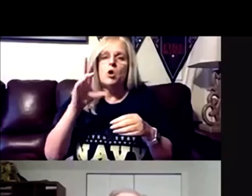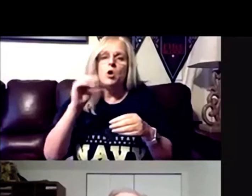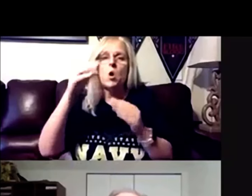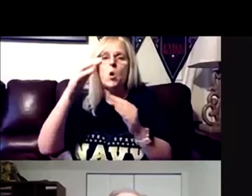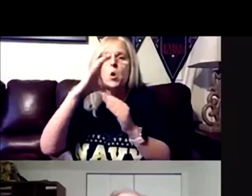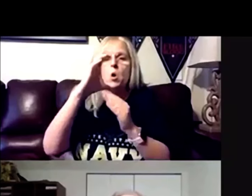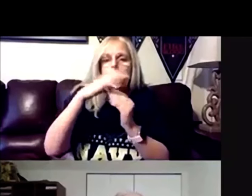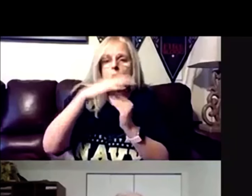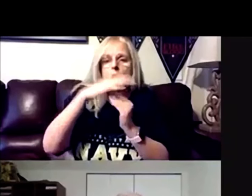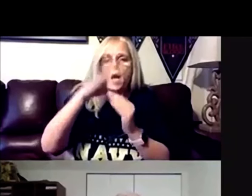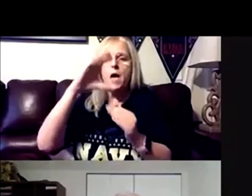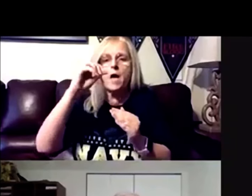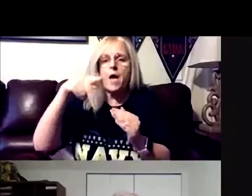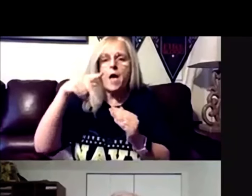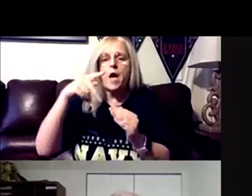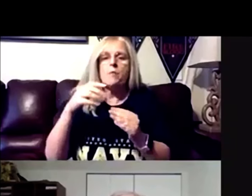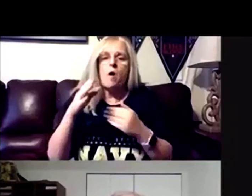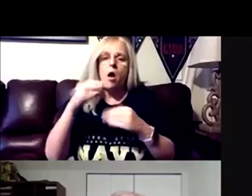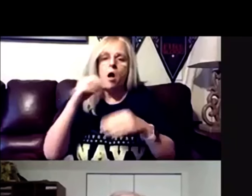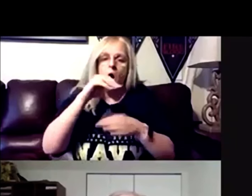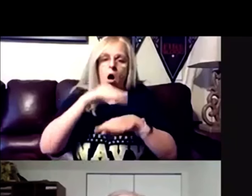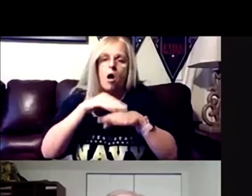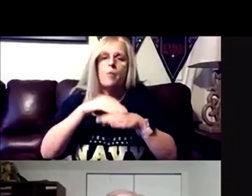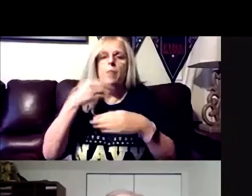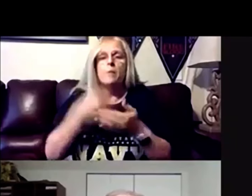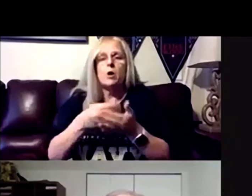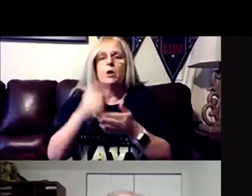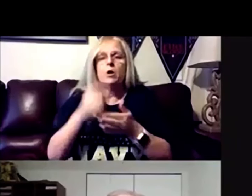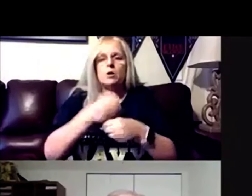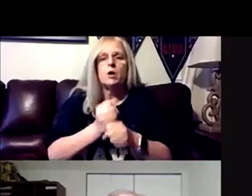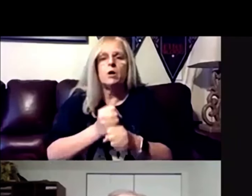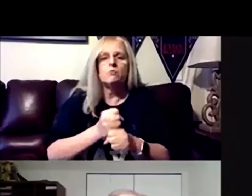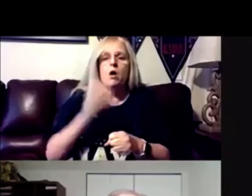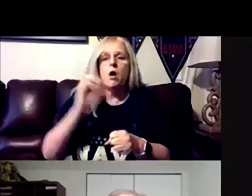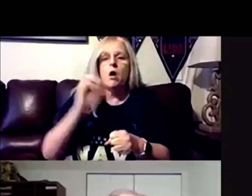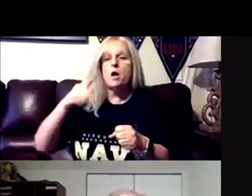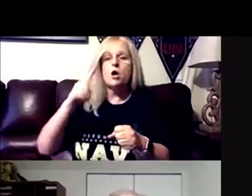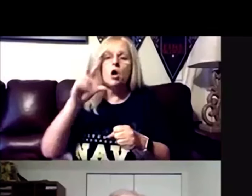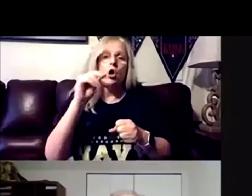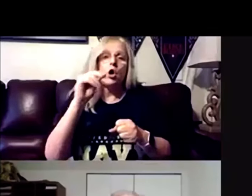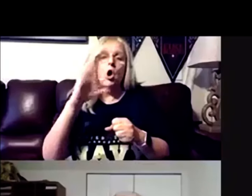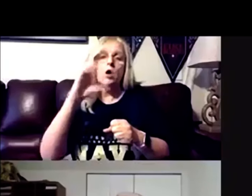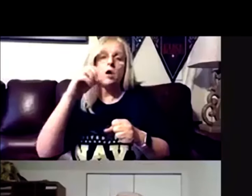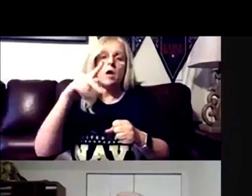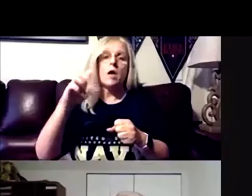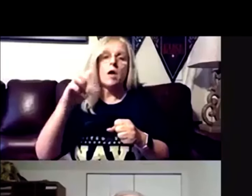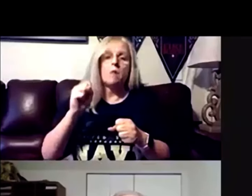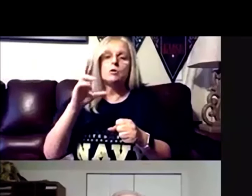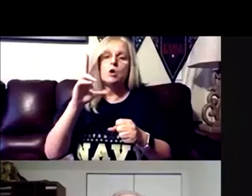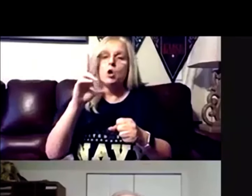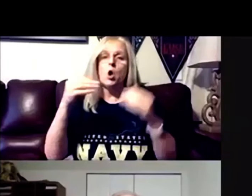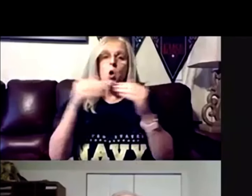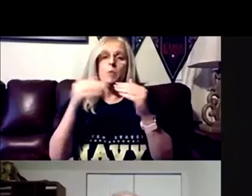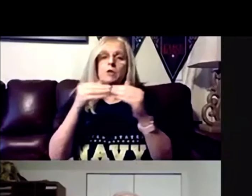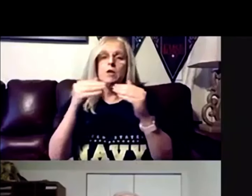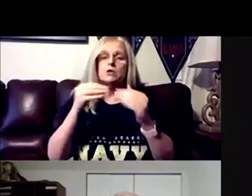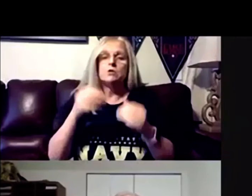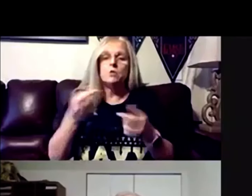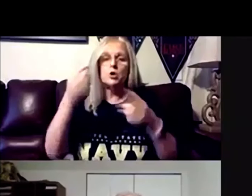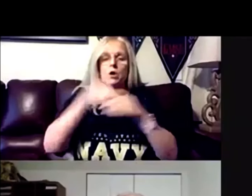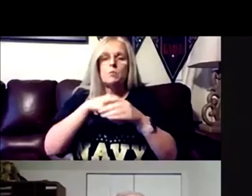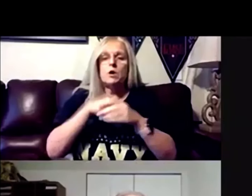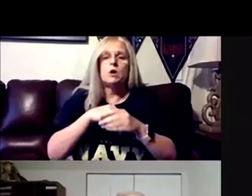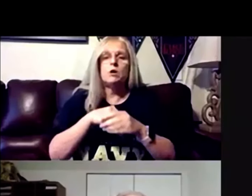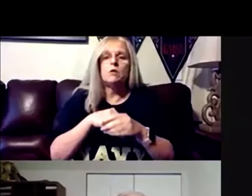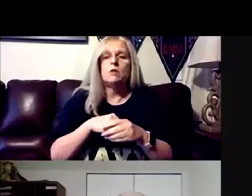money that you can make. With ONPASSIVE, there are no caps, there are no limitations, and as you come in, you are going to see a